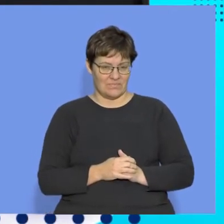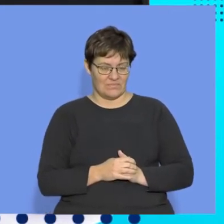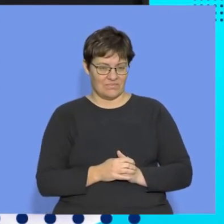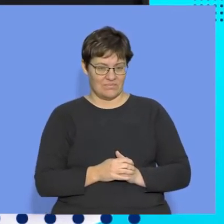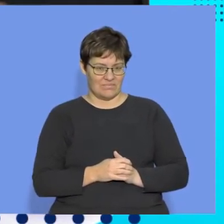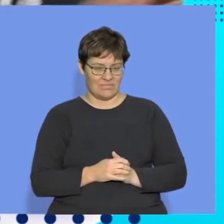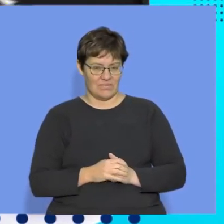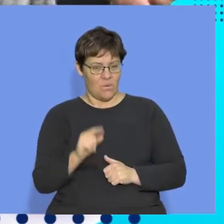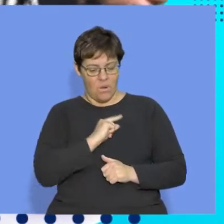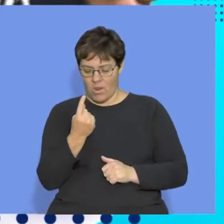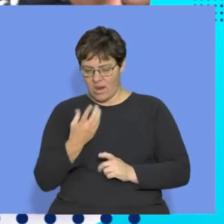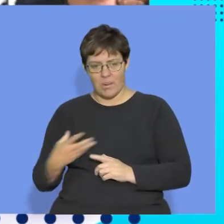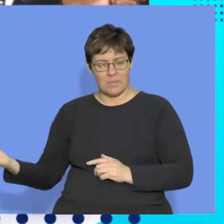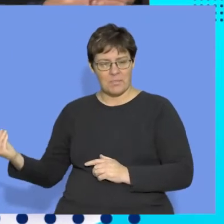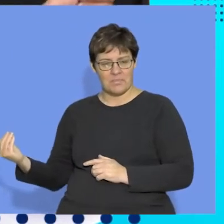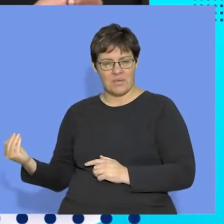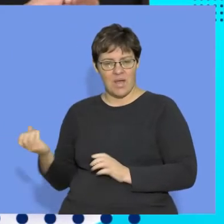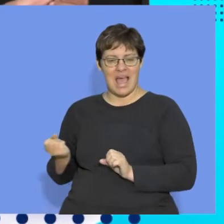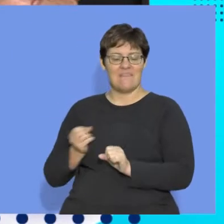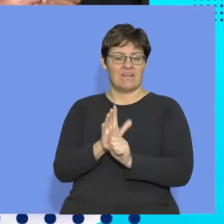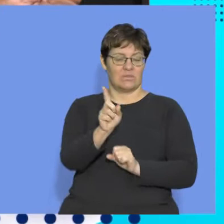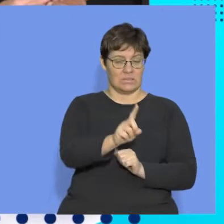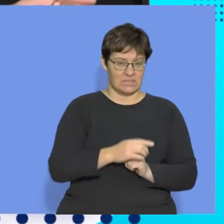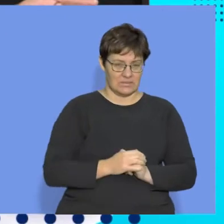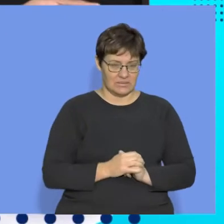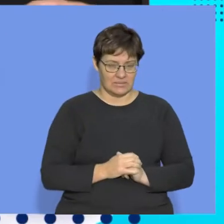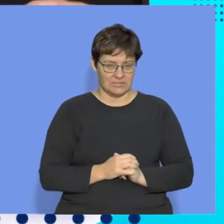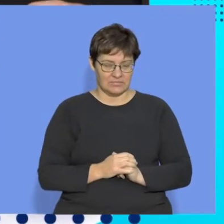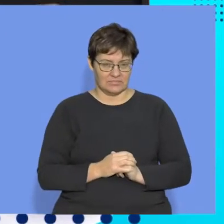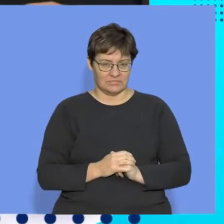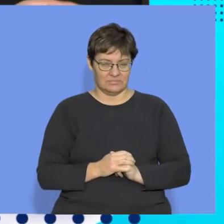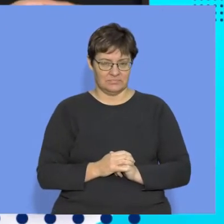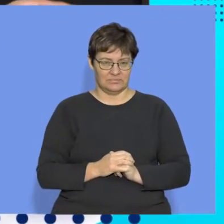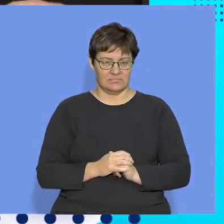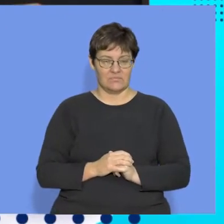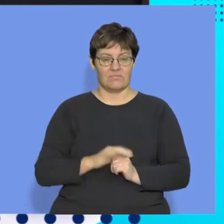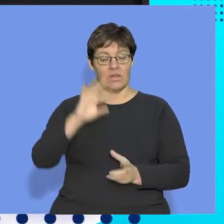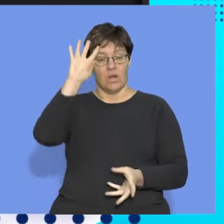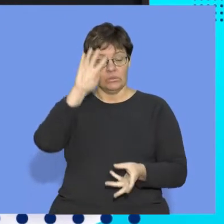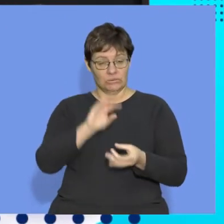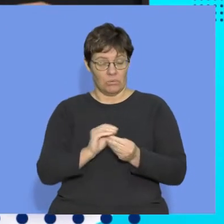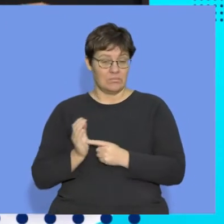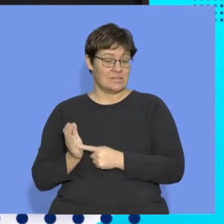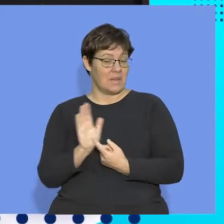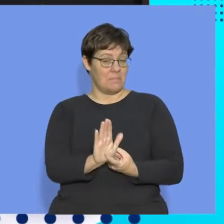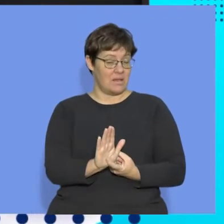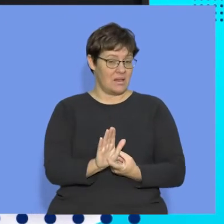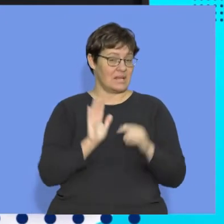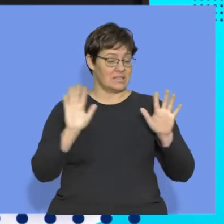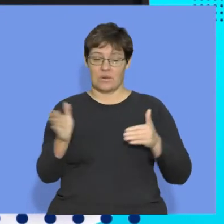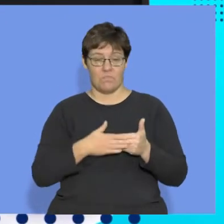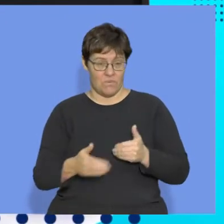If I have 9 balls now because 1 ball gone, what does that affect? My total sample space is no longer